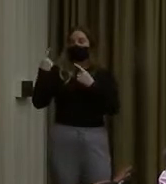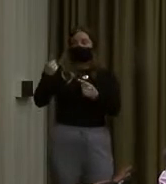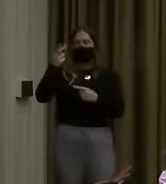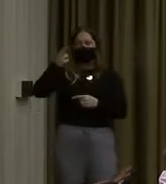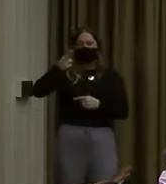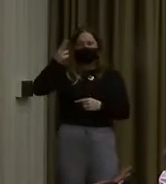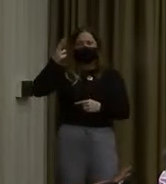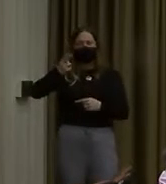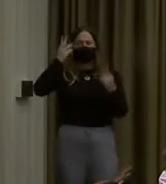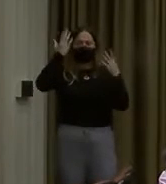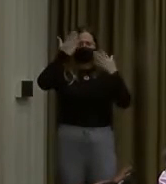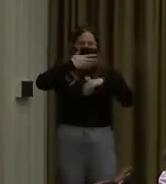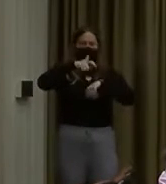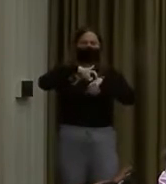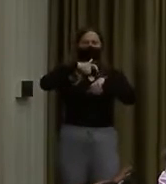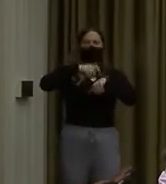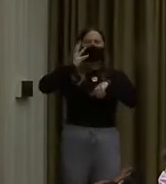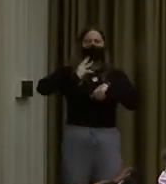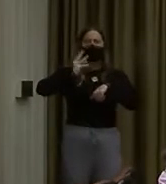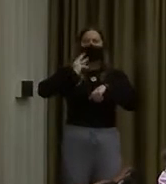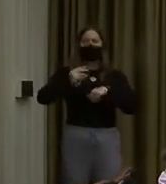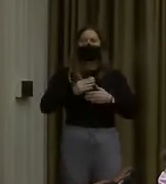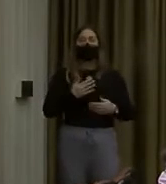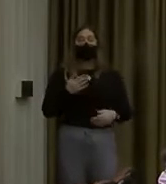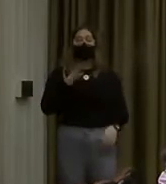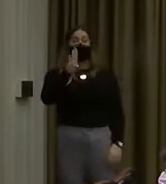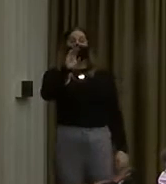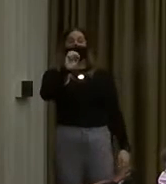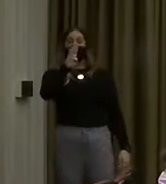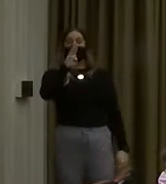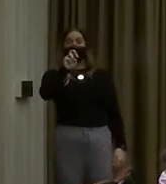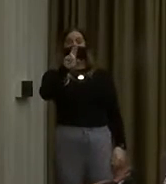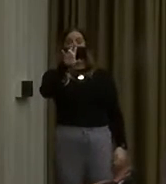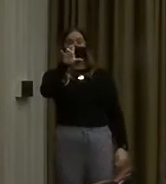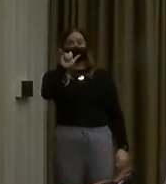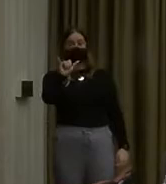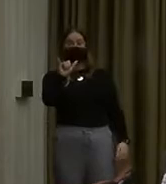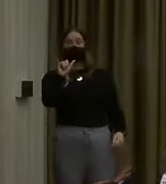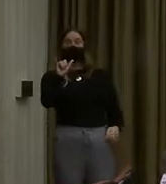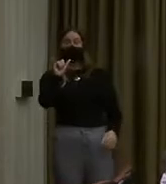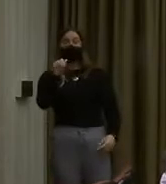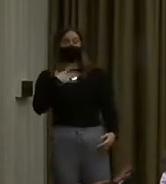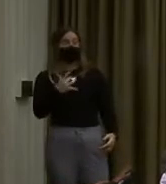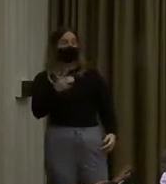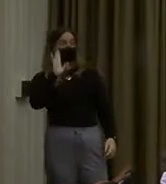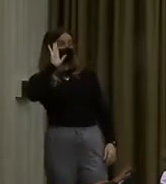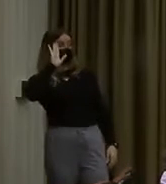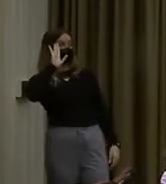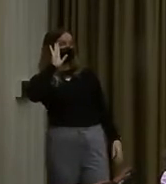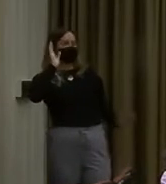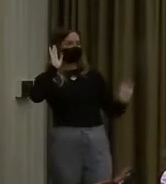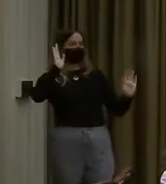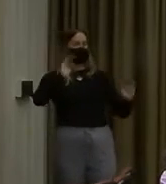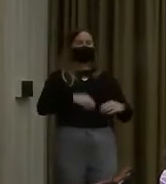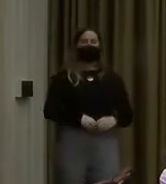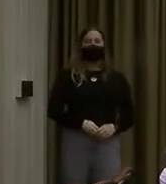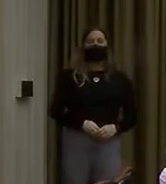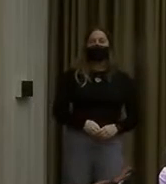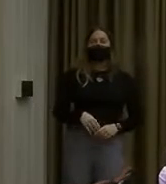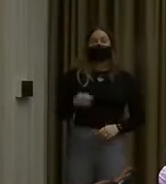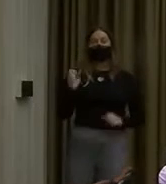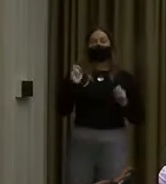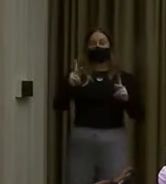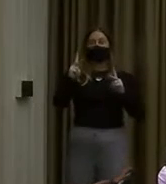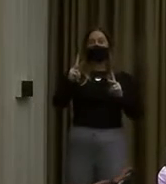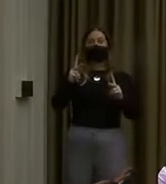time. So where are my Bob Marley fans? Any Bob Marley fans? Woo! All right, Bob Marley. So Bob